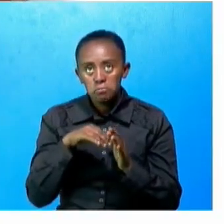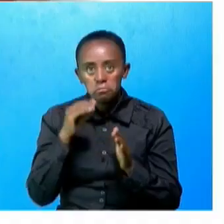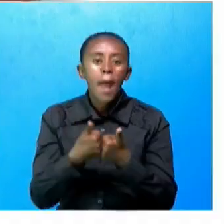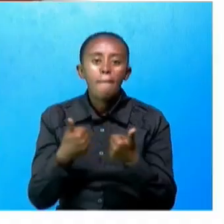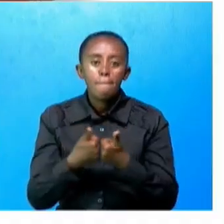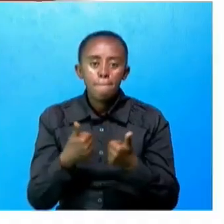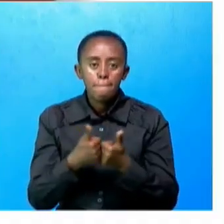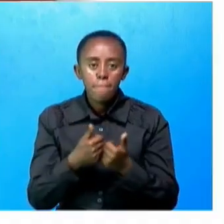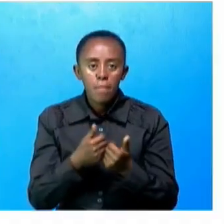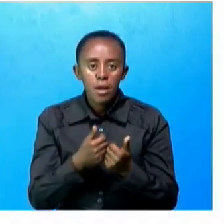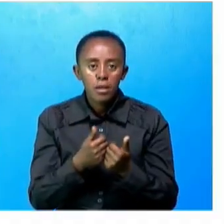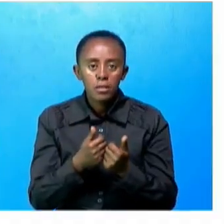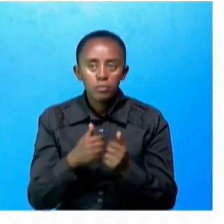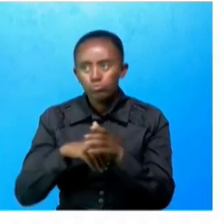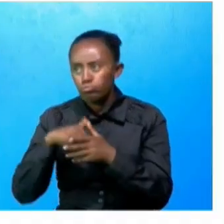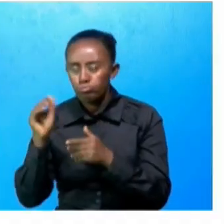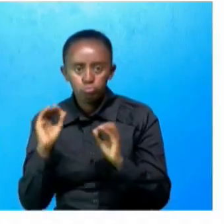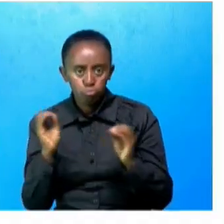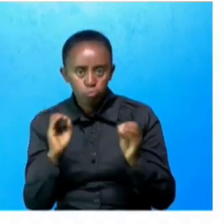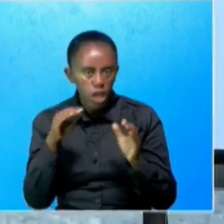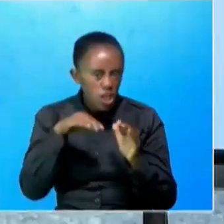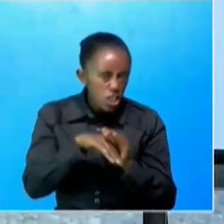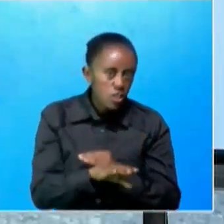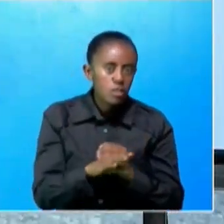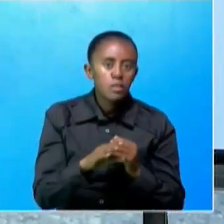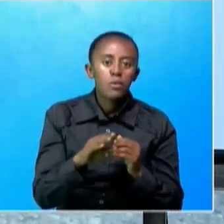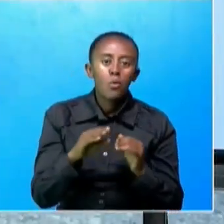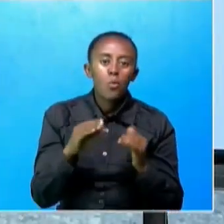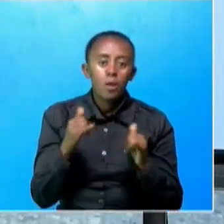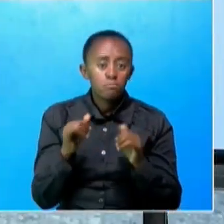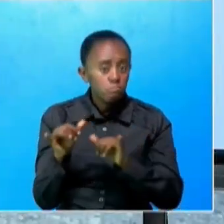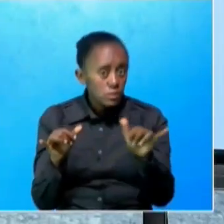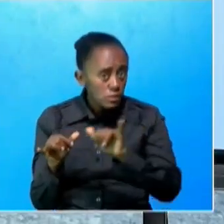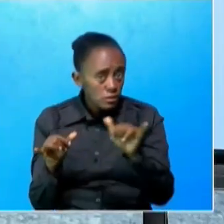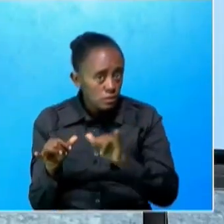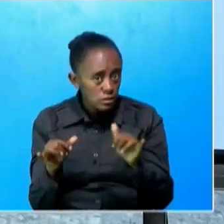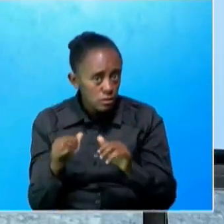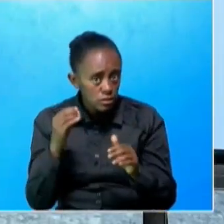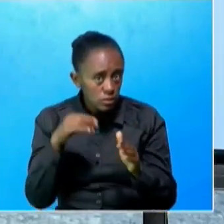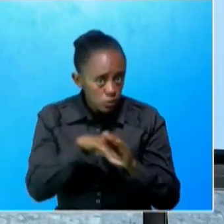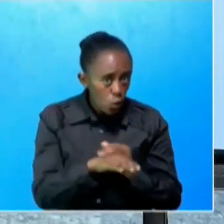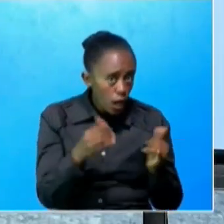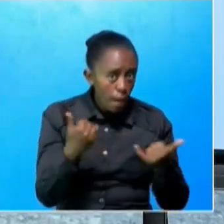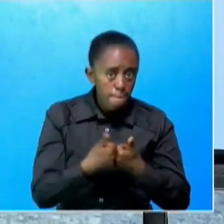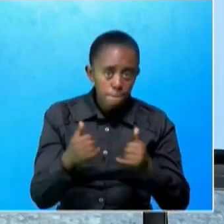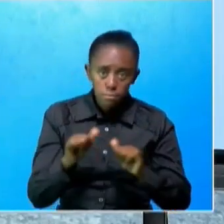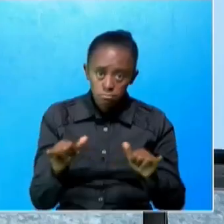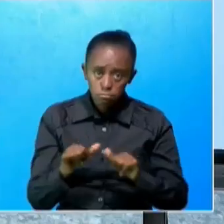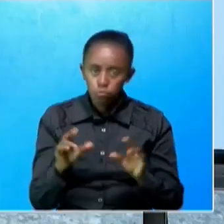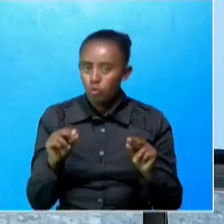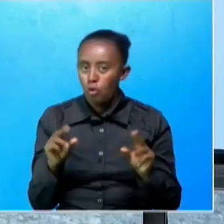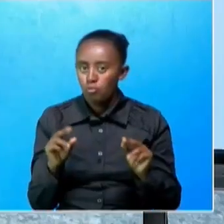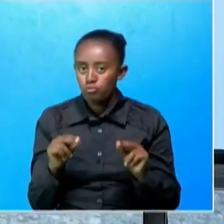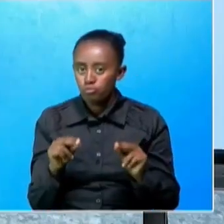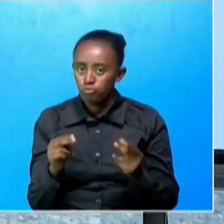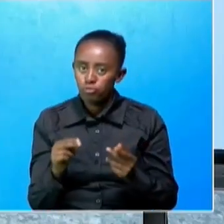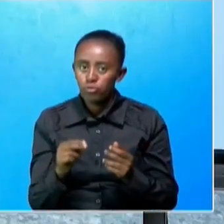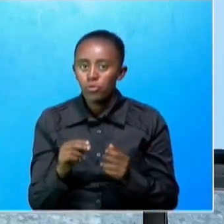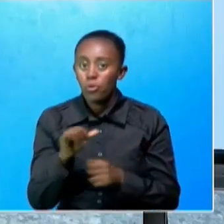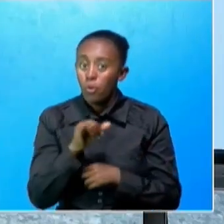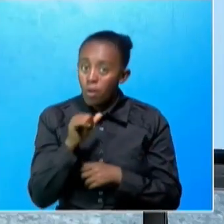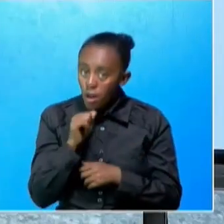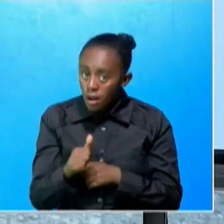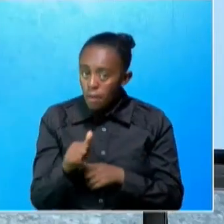games. Very nice. Are they both indoor games? No, they are not. Yeah. Unlike